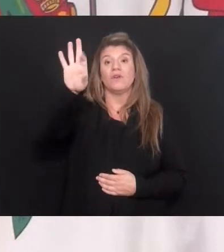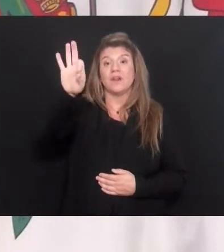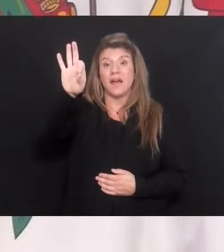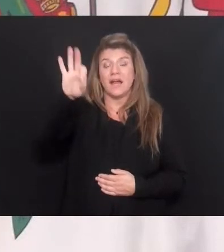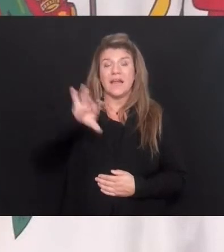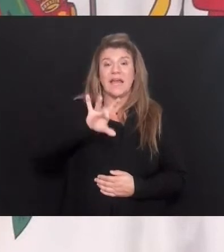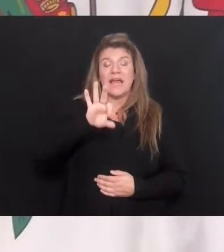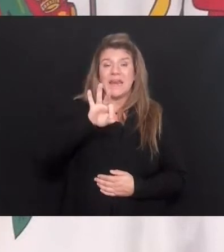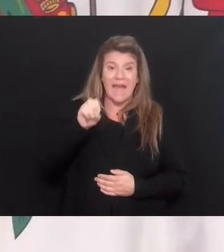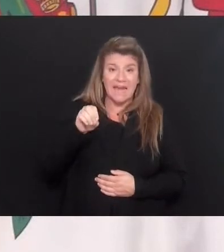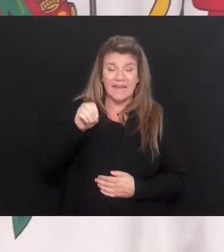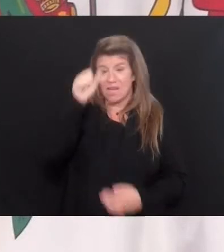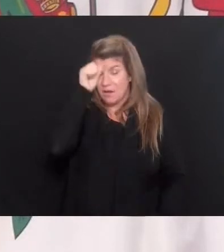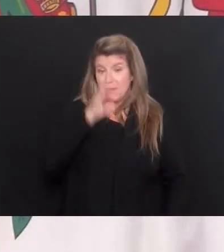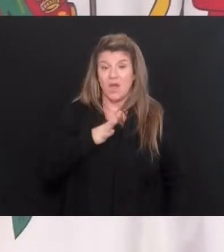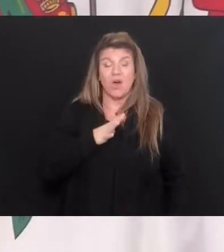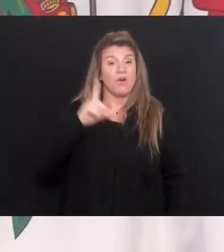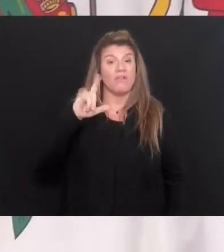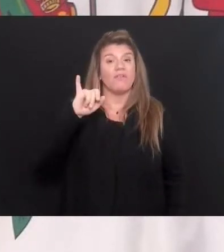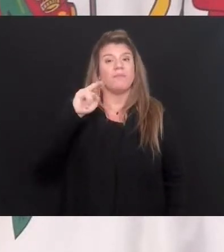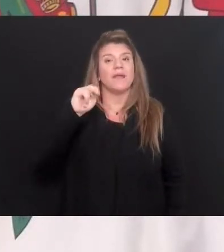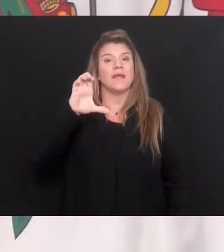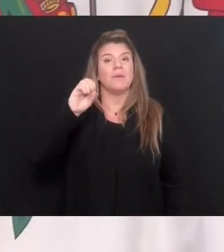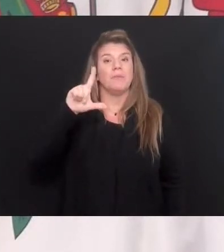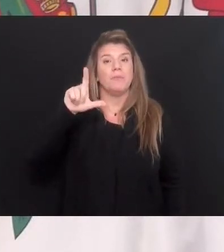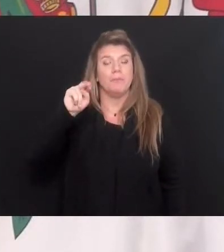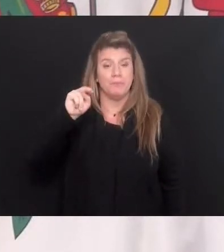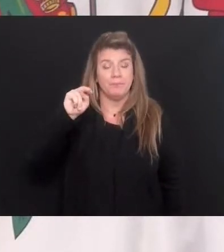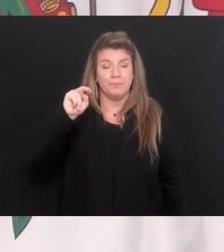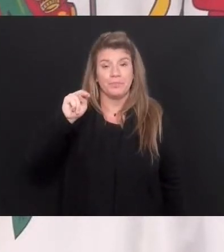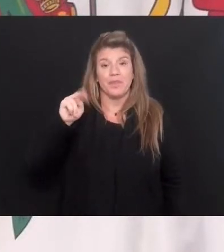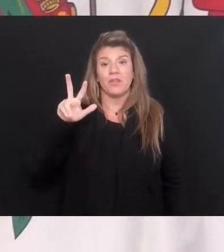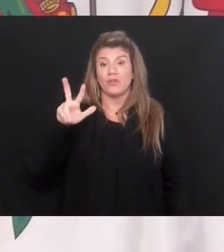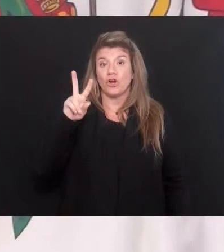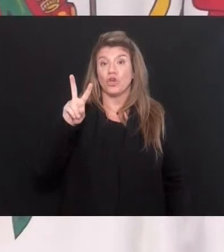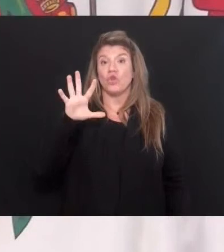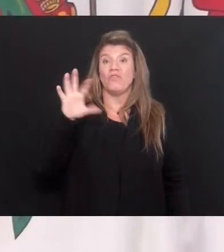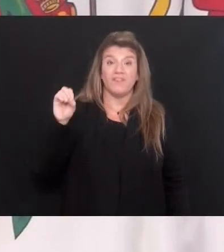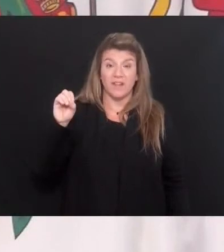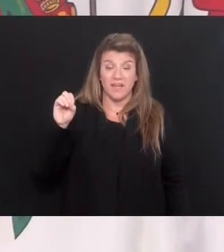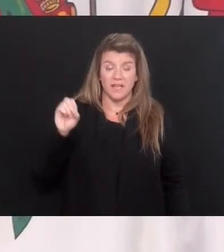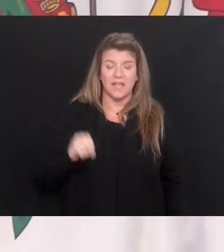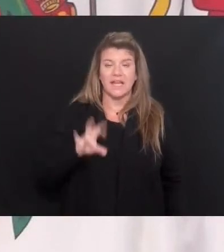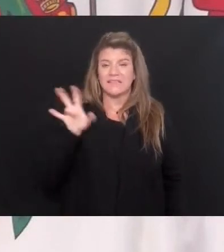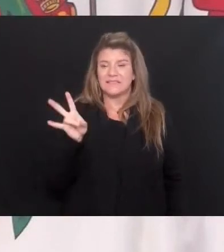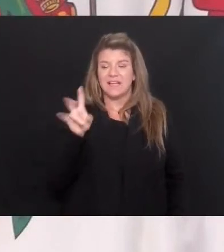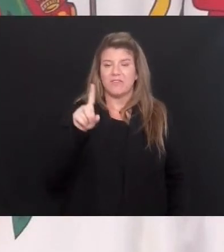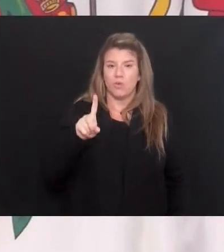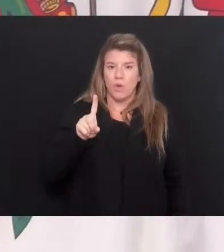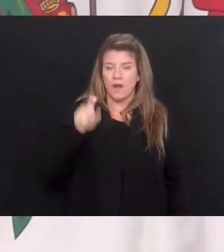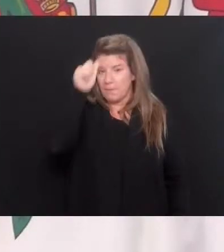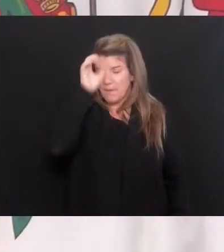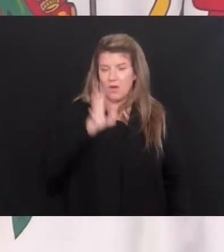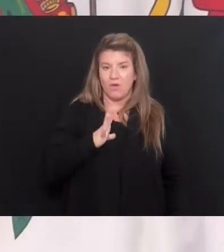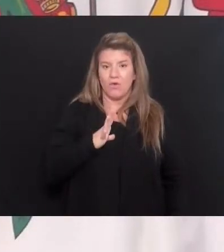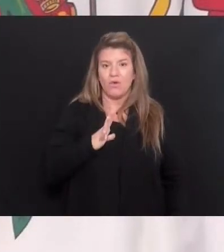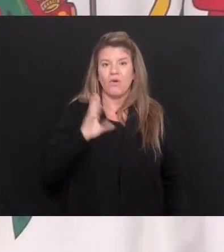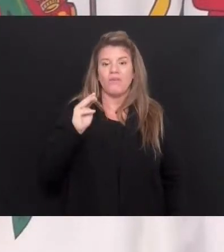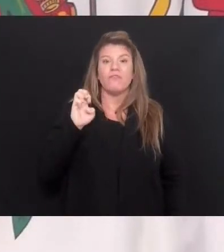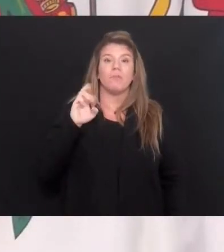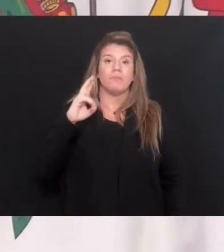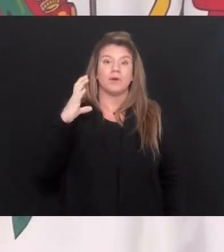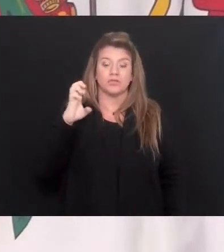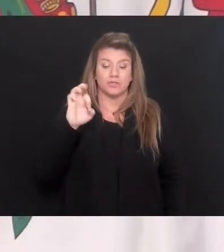is a 90-year-old male from Lincoln County. The 3,250th death is a 71-year-old male from Mercer